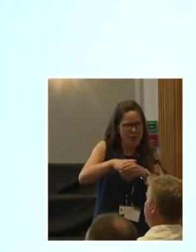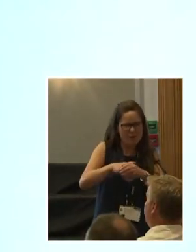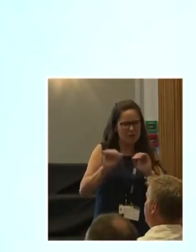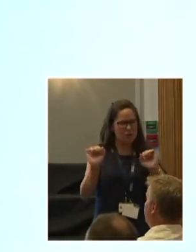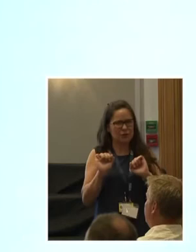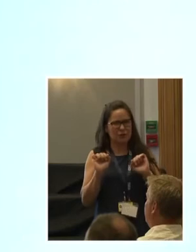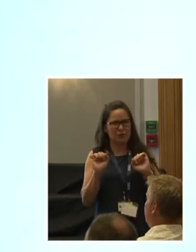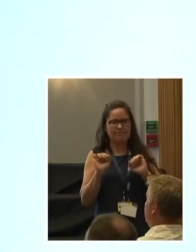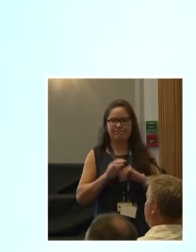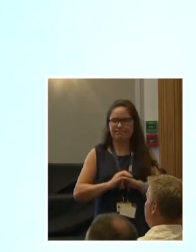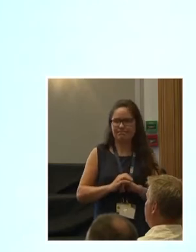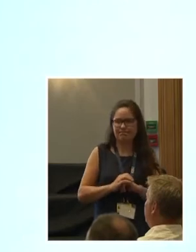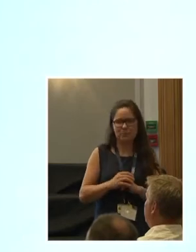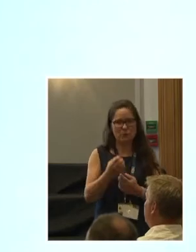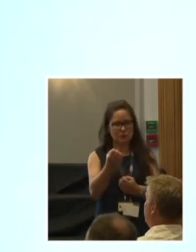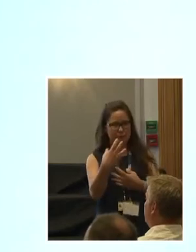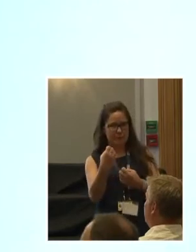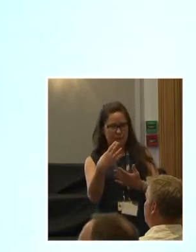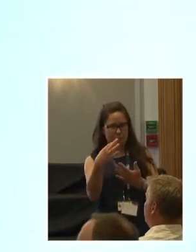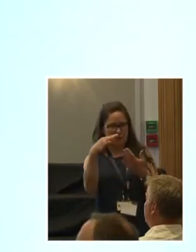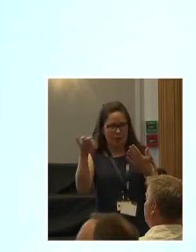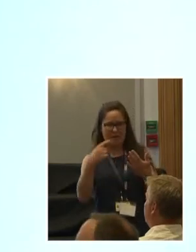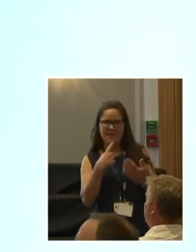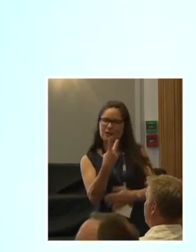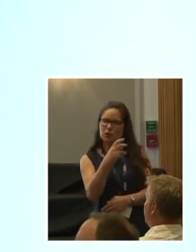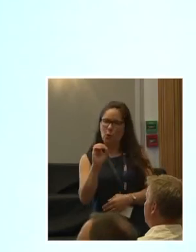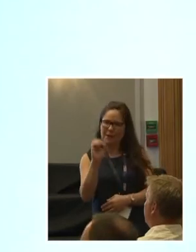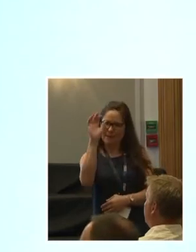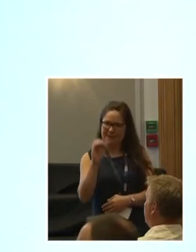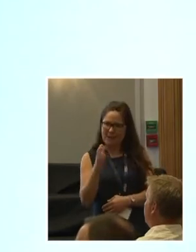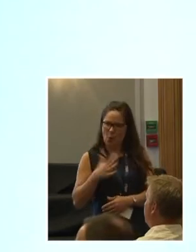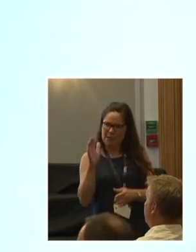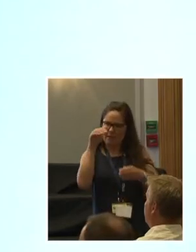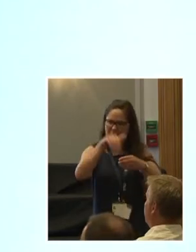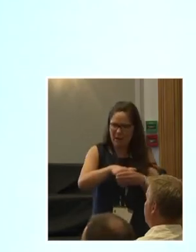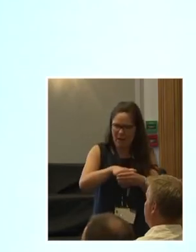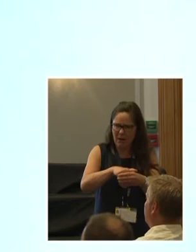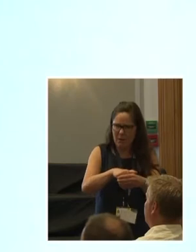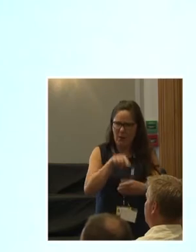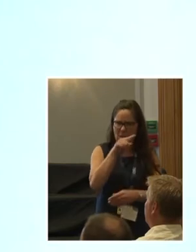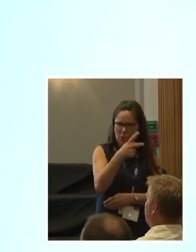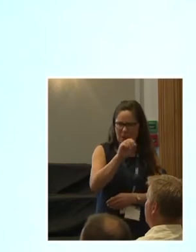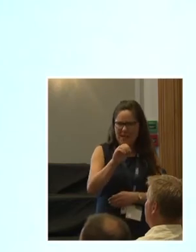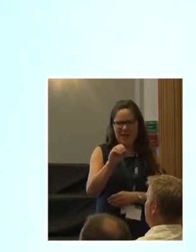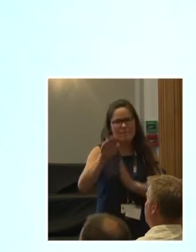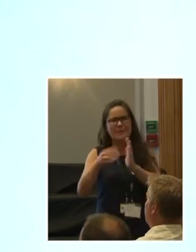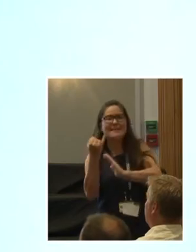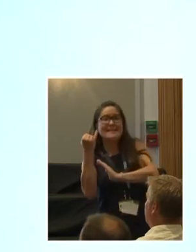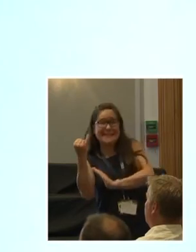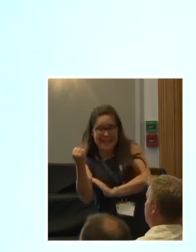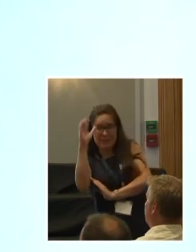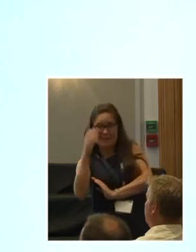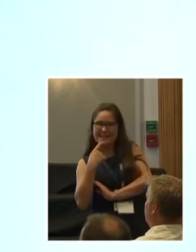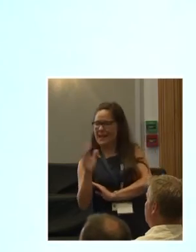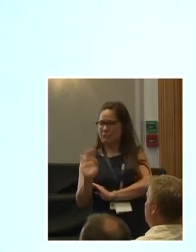And a further 20% have also participated in research, and 26% say they do not want to. So these